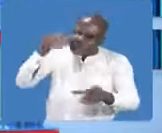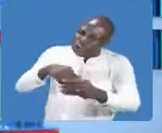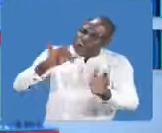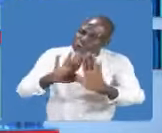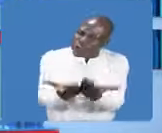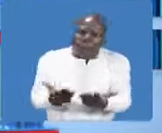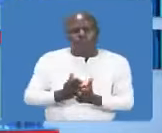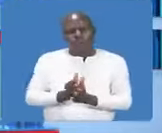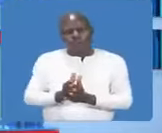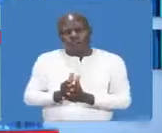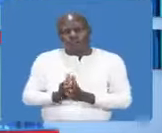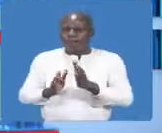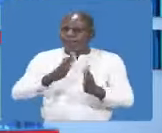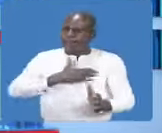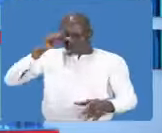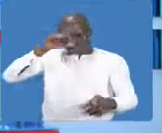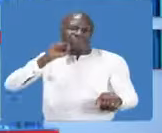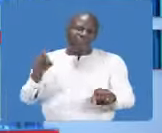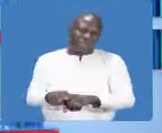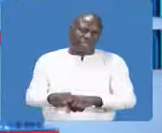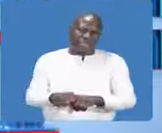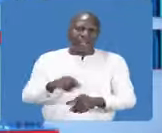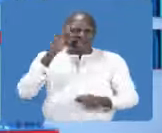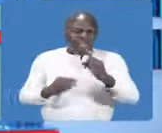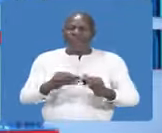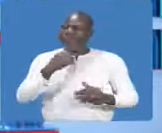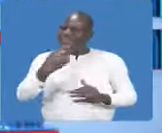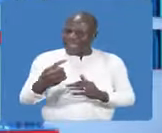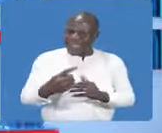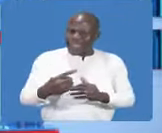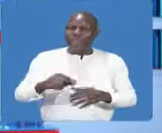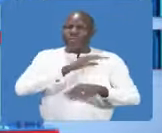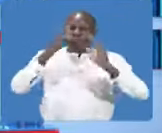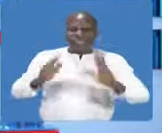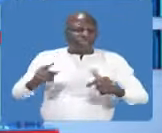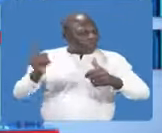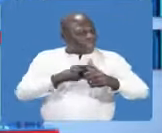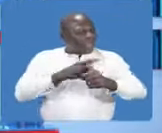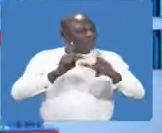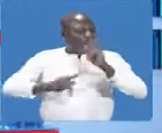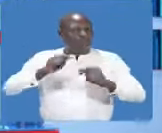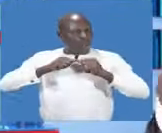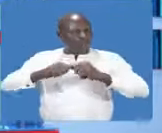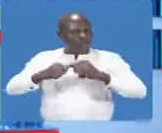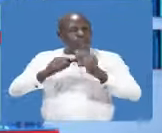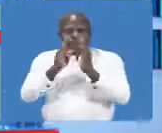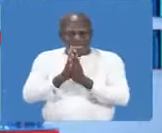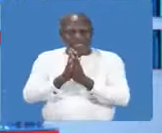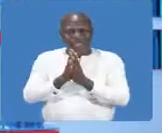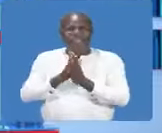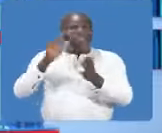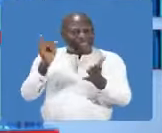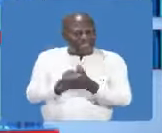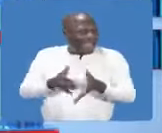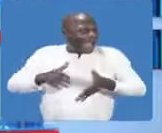mu enti odofo pa se o kase e christofo e di kanu ko so ara bo mpa ye a